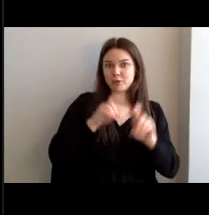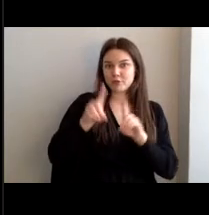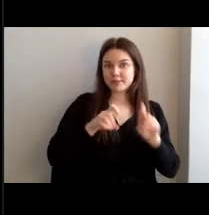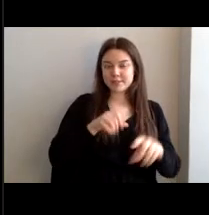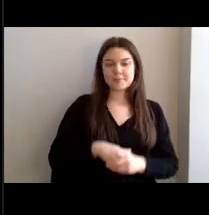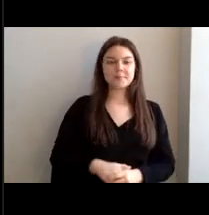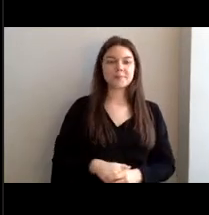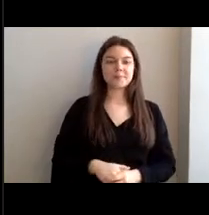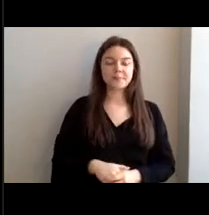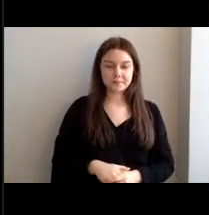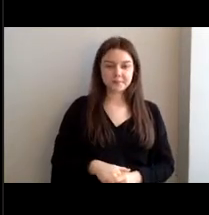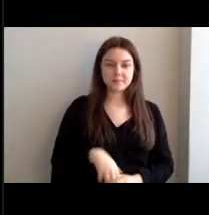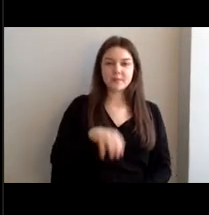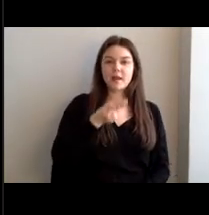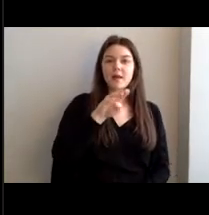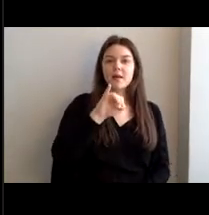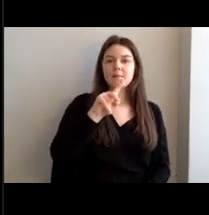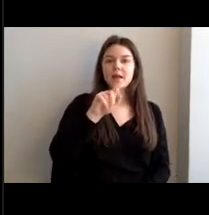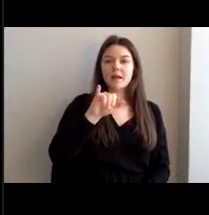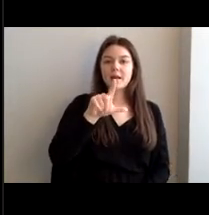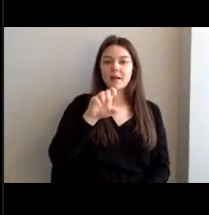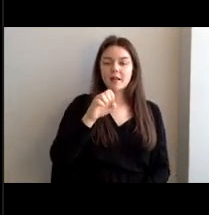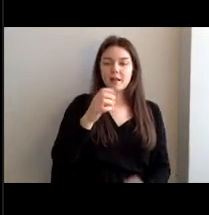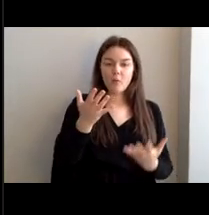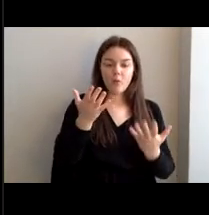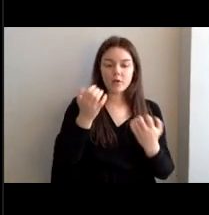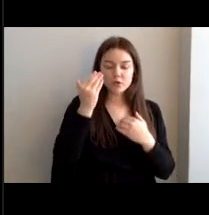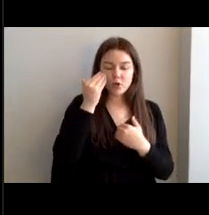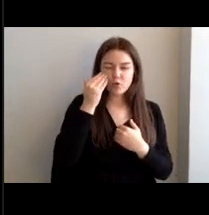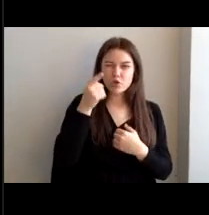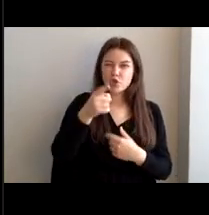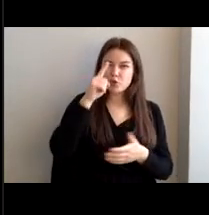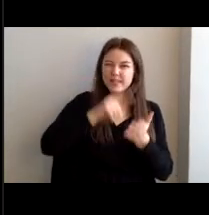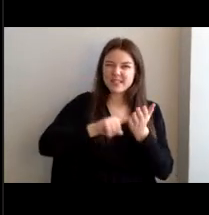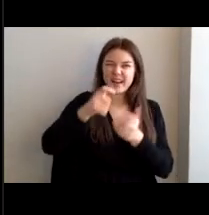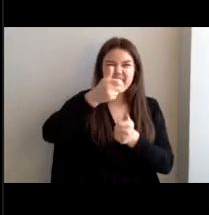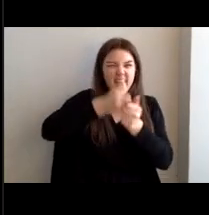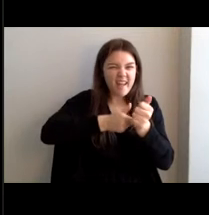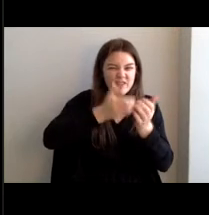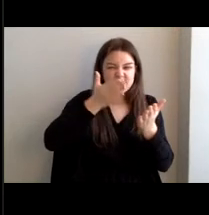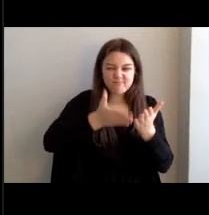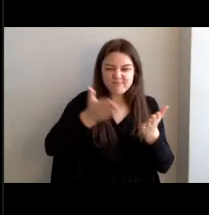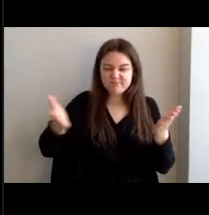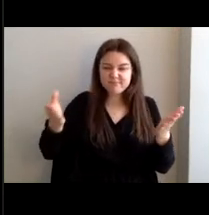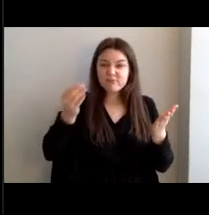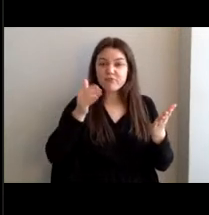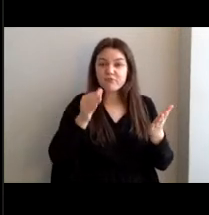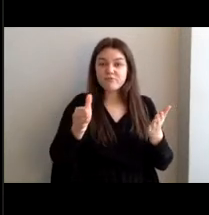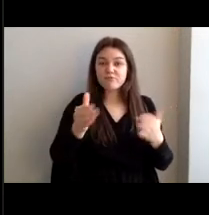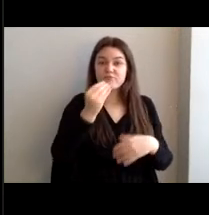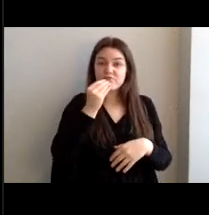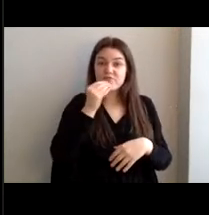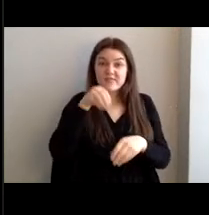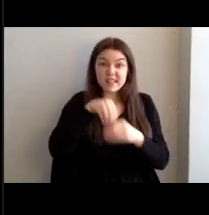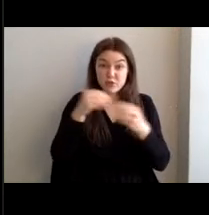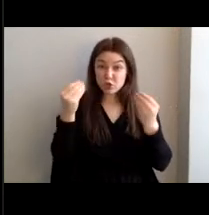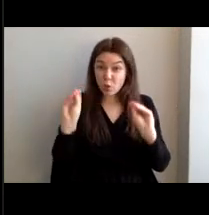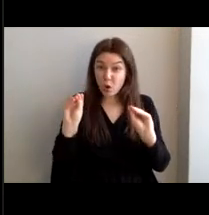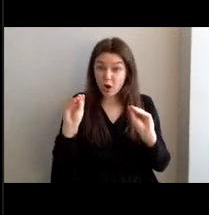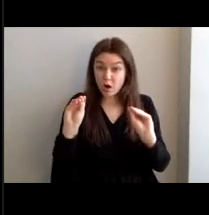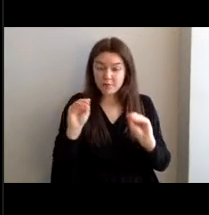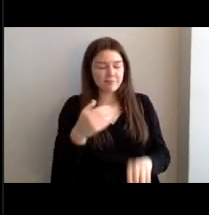see. Michaela wonders, do you inspect every piece of seafood that's in the store? Ooh, that's a good question,